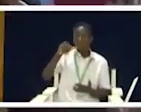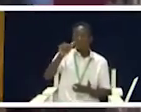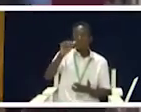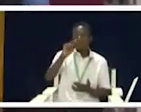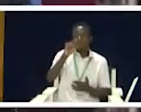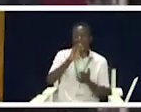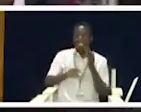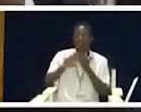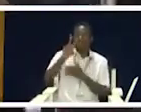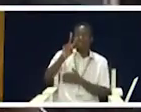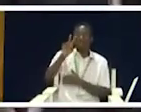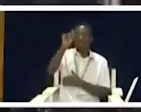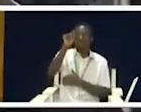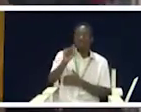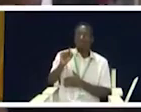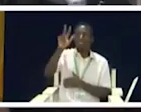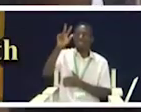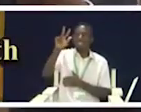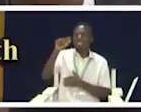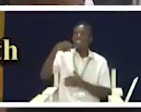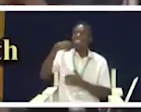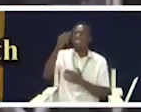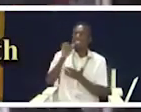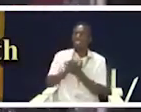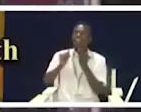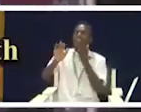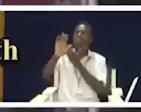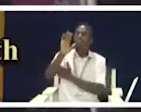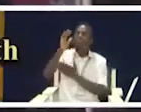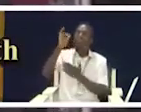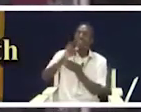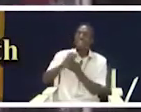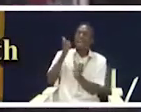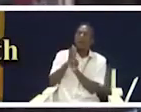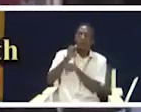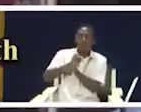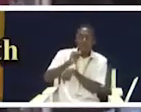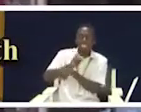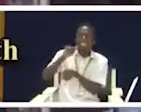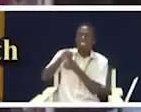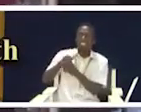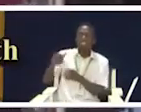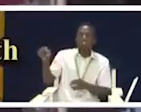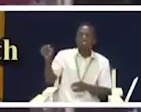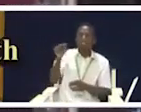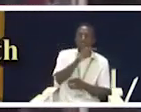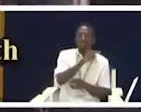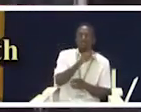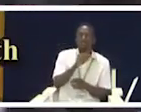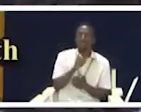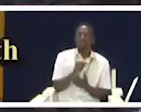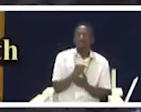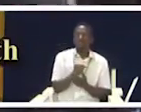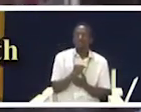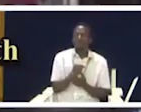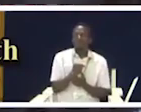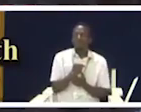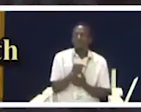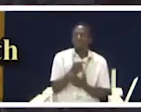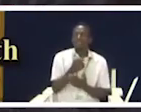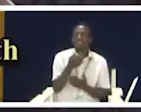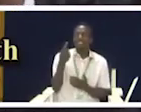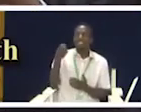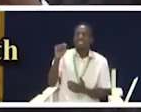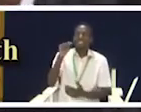13. The Bible says, it is God that worketh in you, both to will and to do of his good pleasure. The